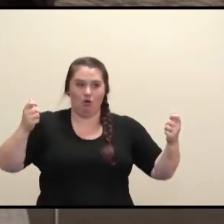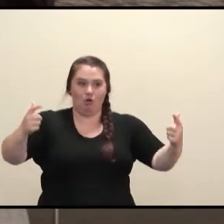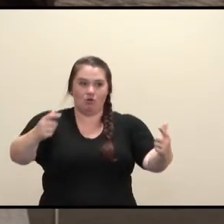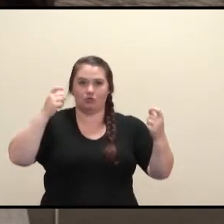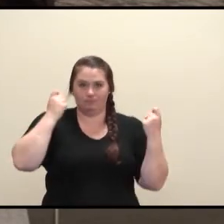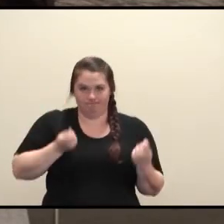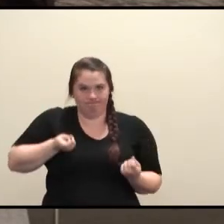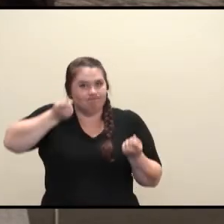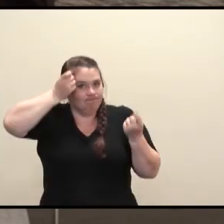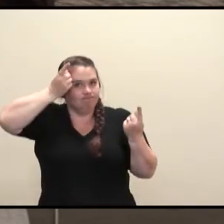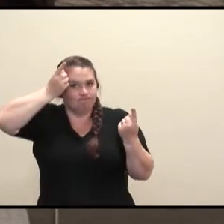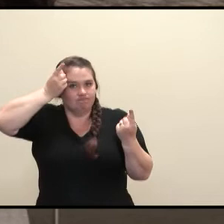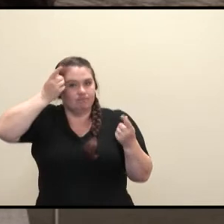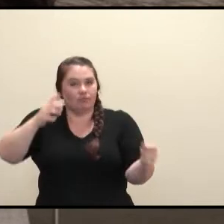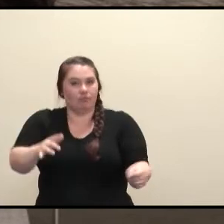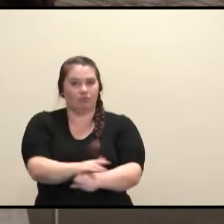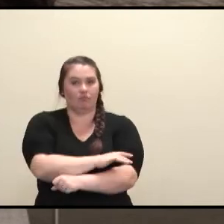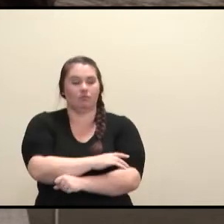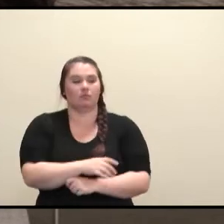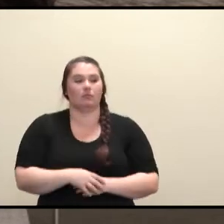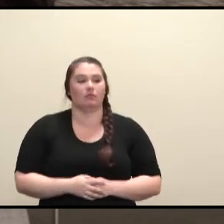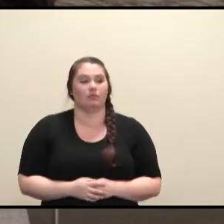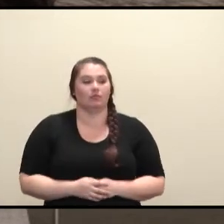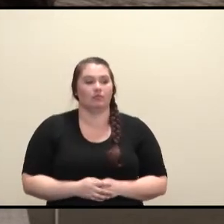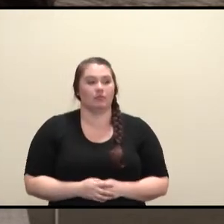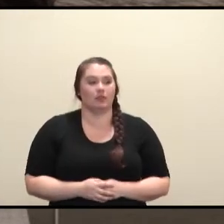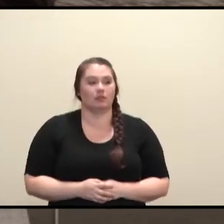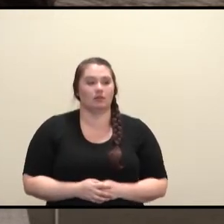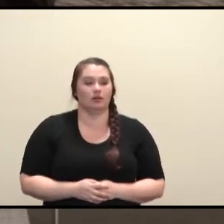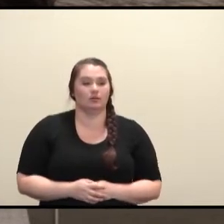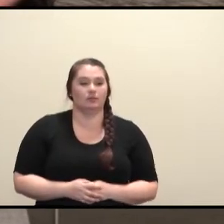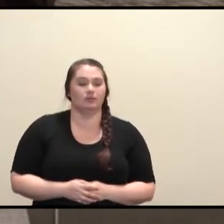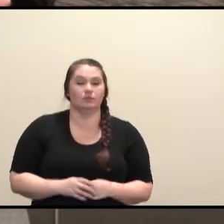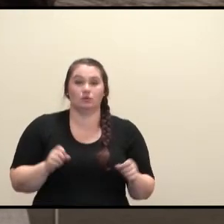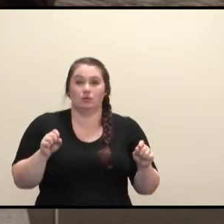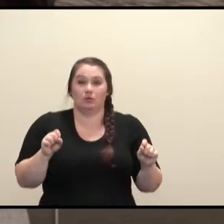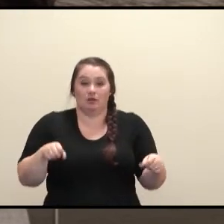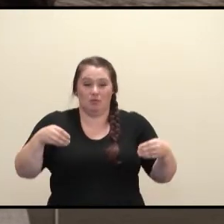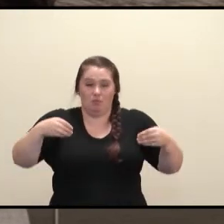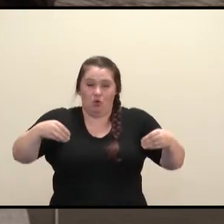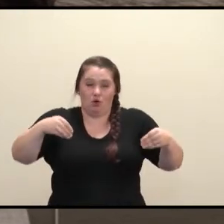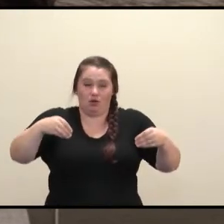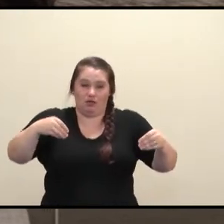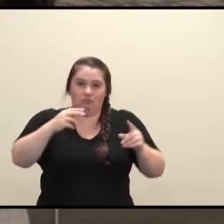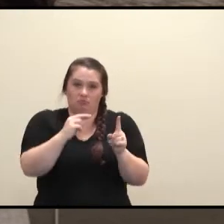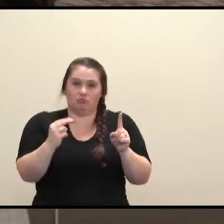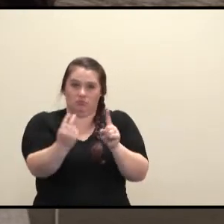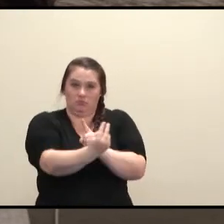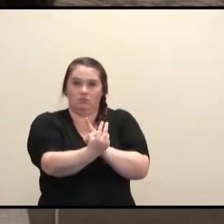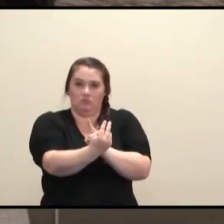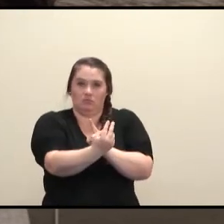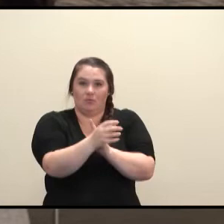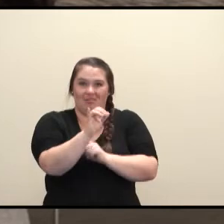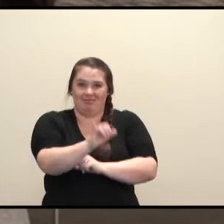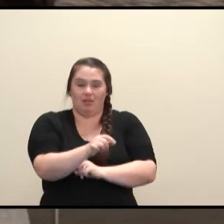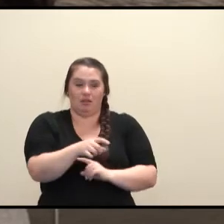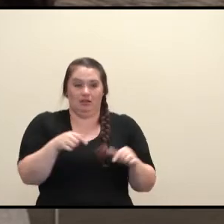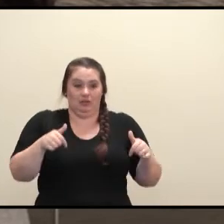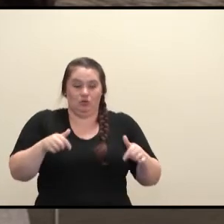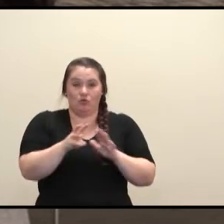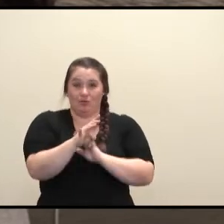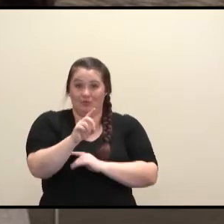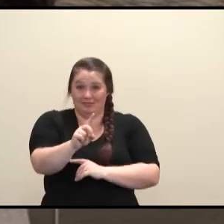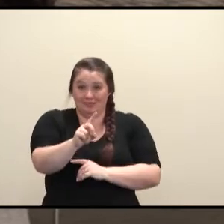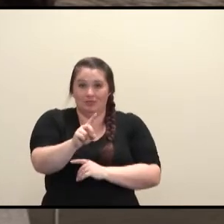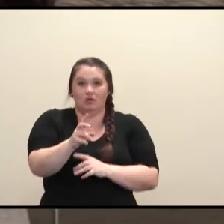understands, and that way, you can understand a market-based compensation system is what we've implemented here in Waco